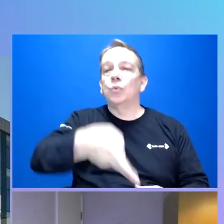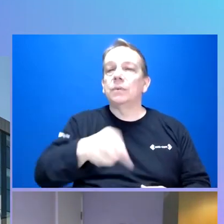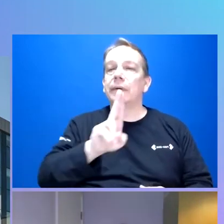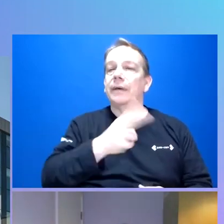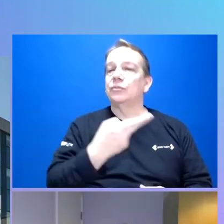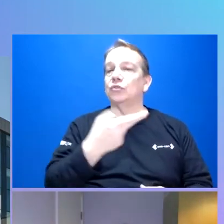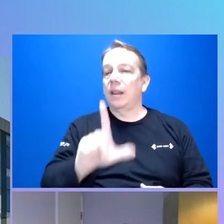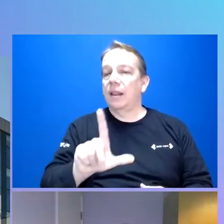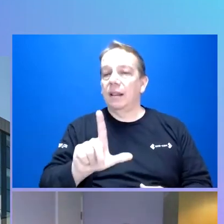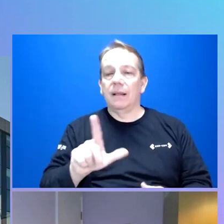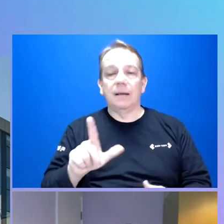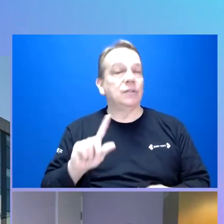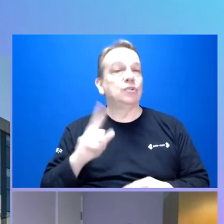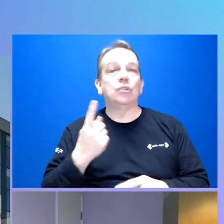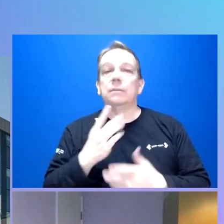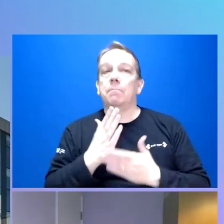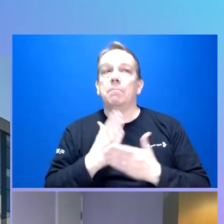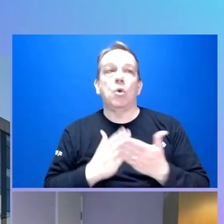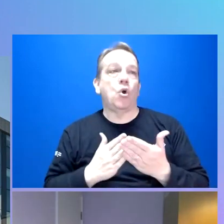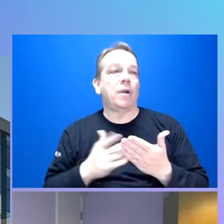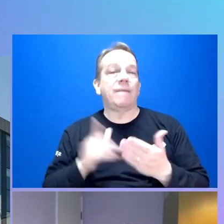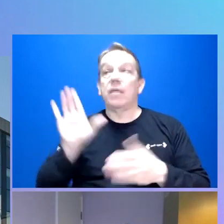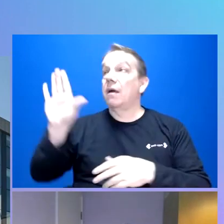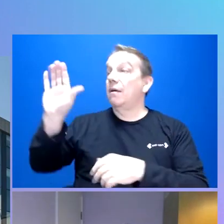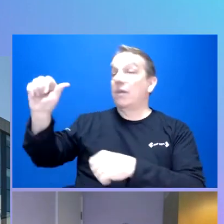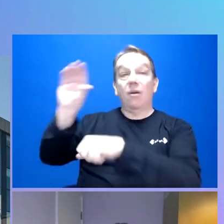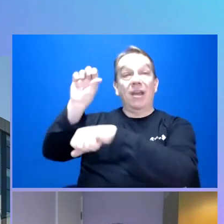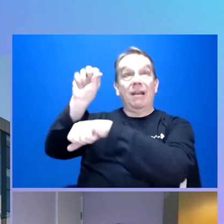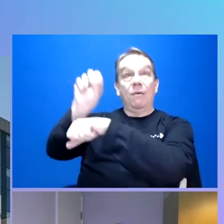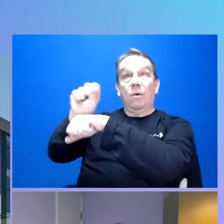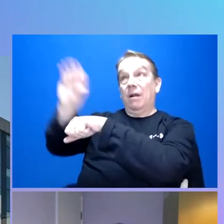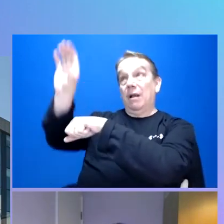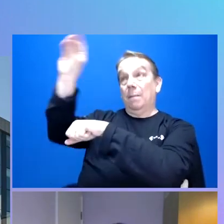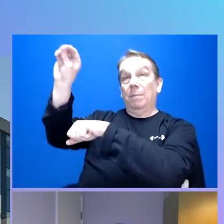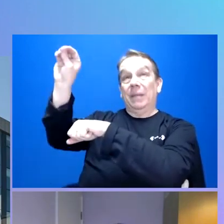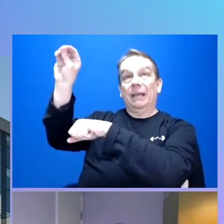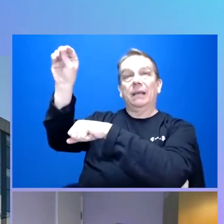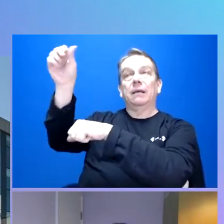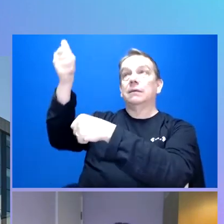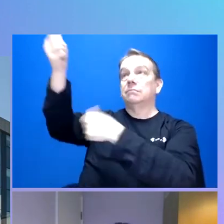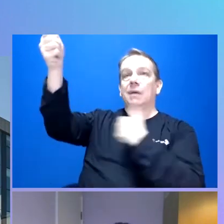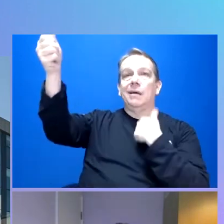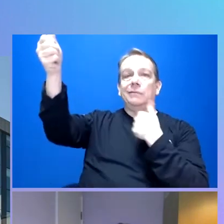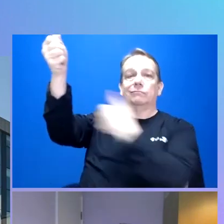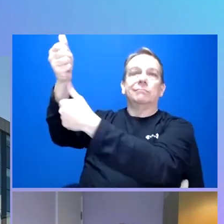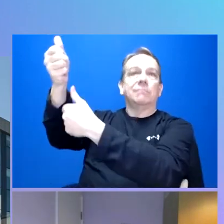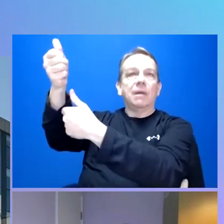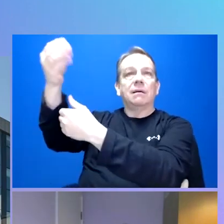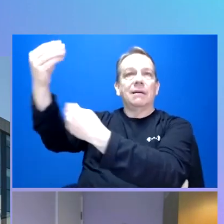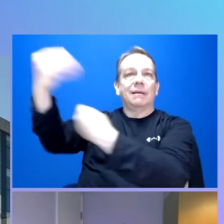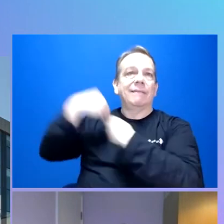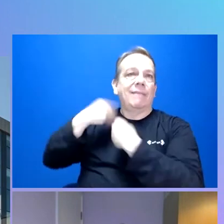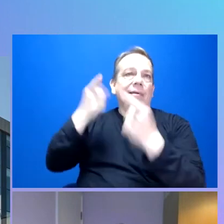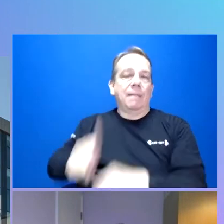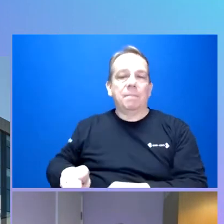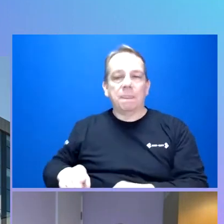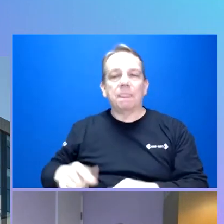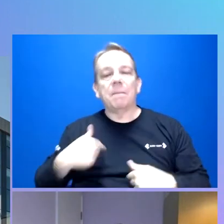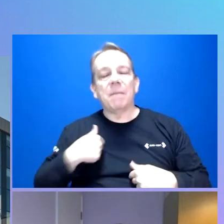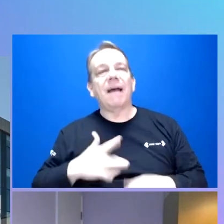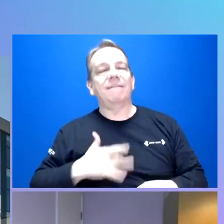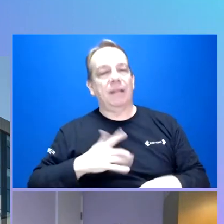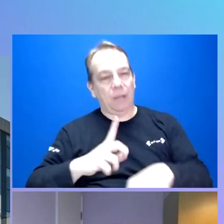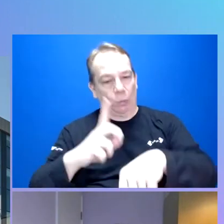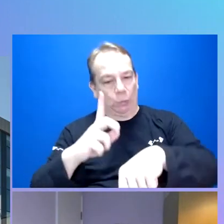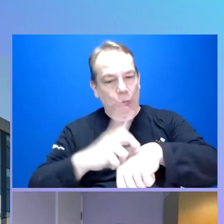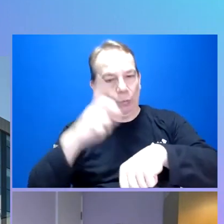was purely a part of their employer's decision-making prior to them starting their job. So I feel this really deep duty to make sure